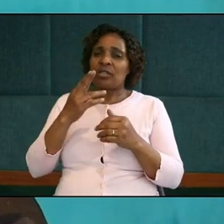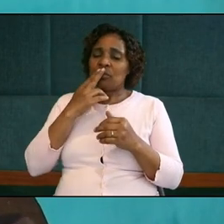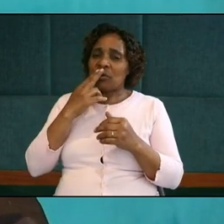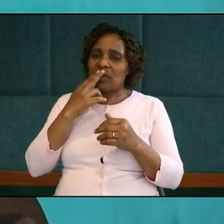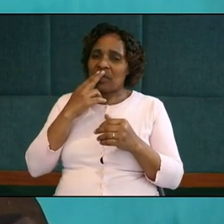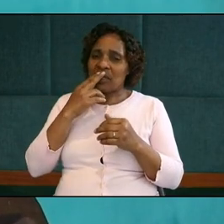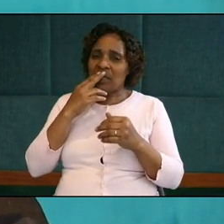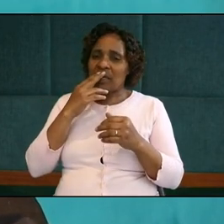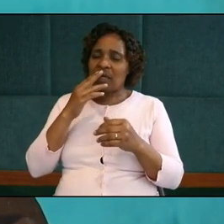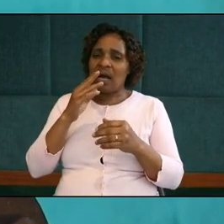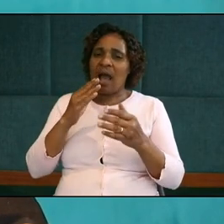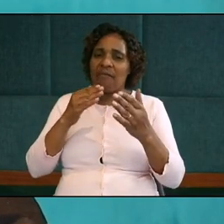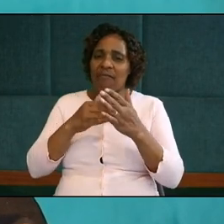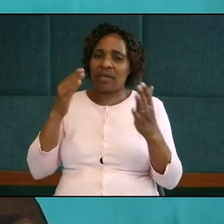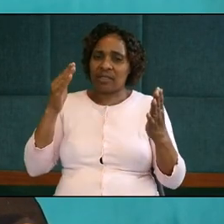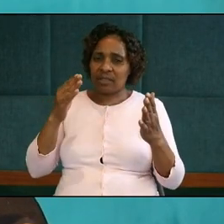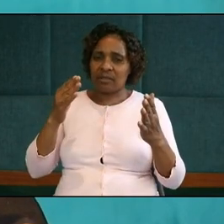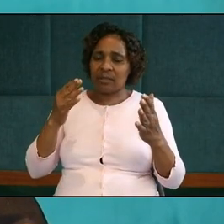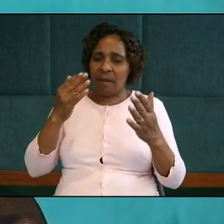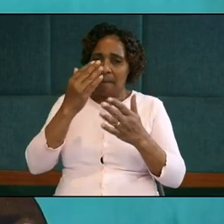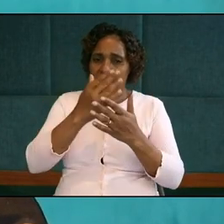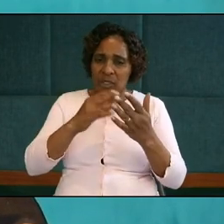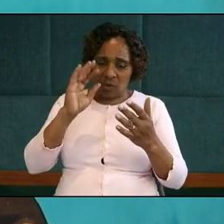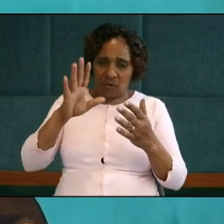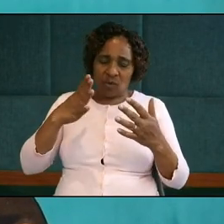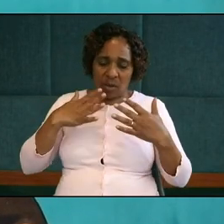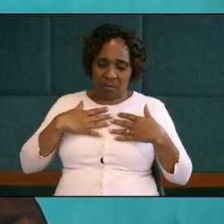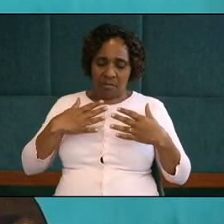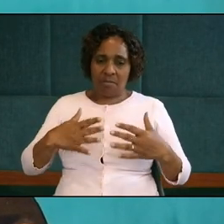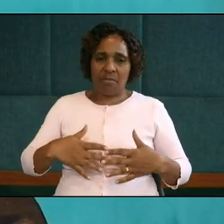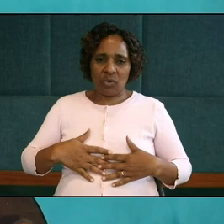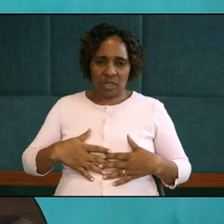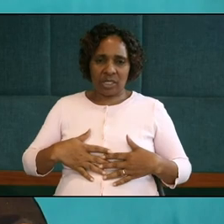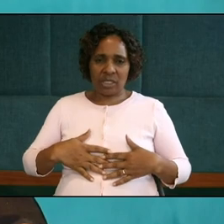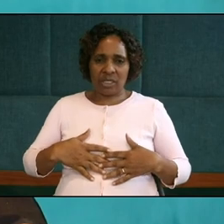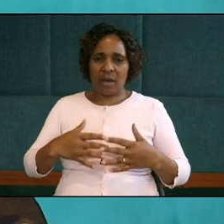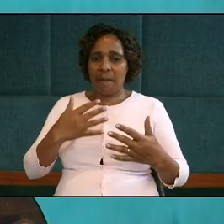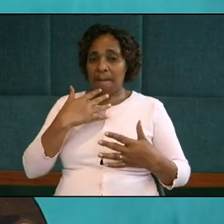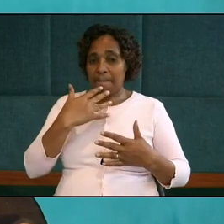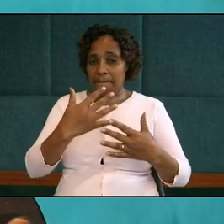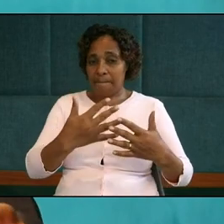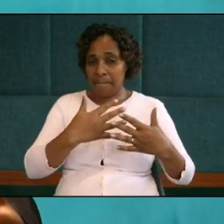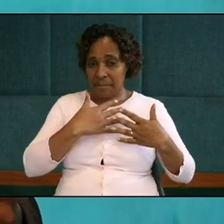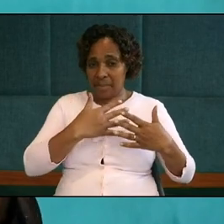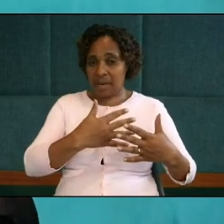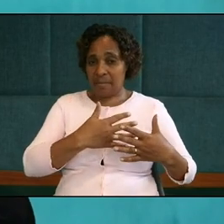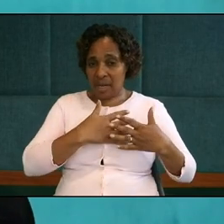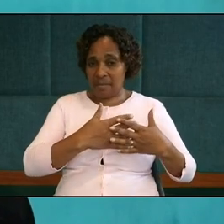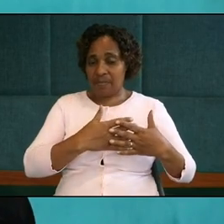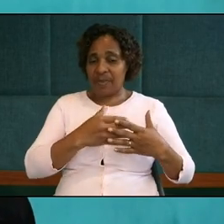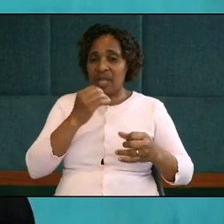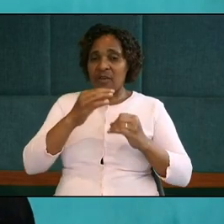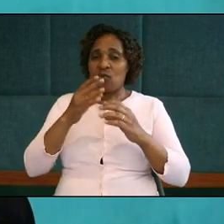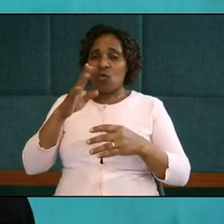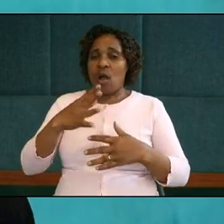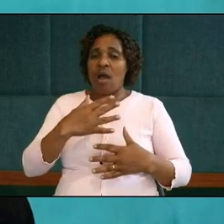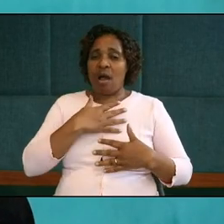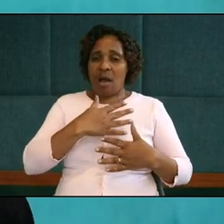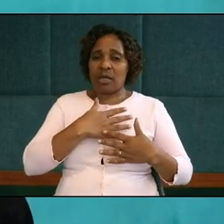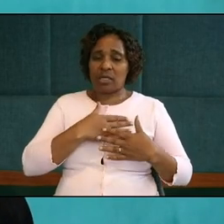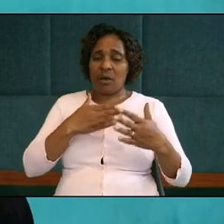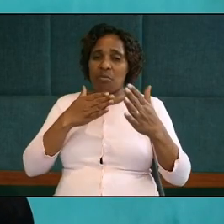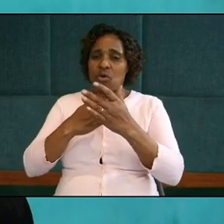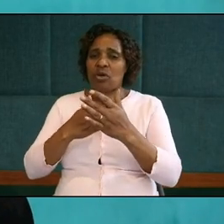it really affects a part of your lungs. And if your lungs block all of a